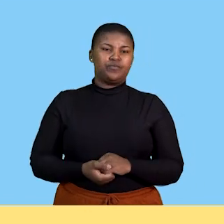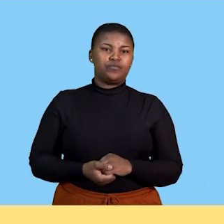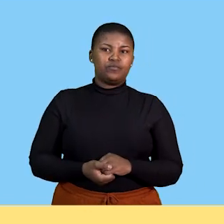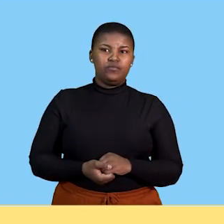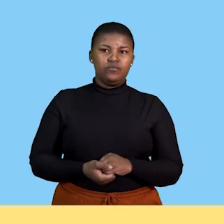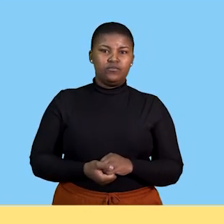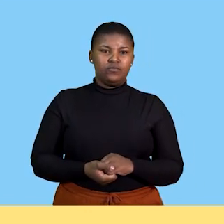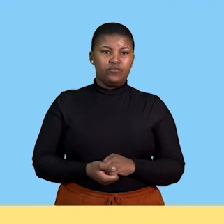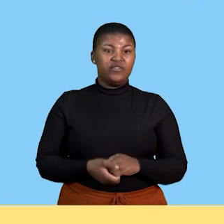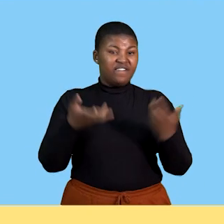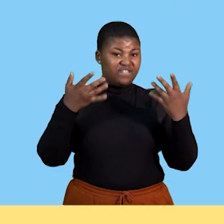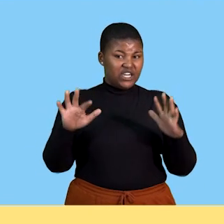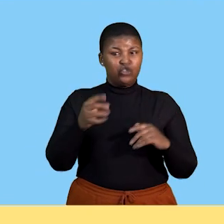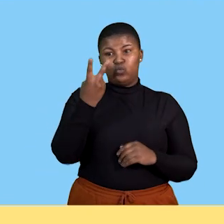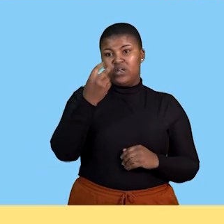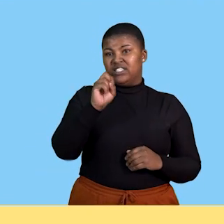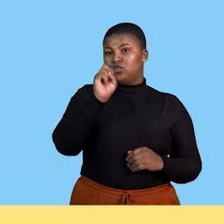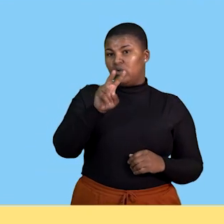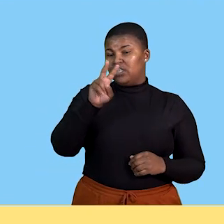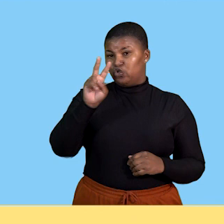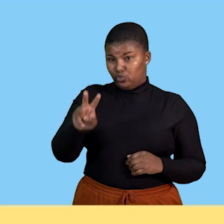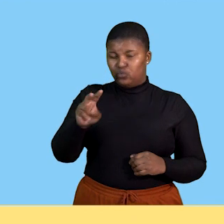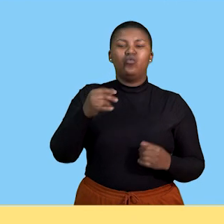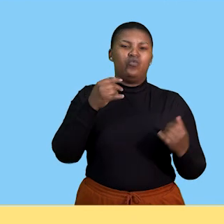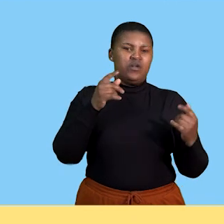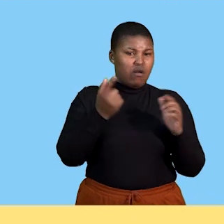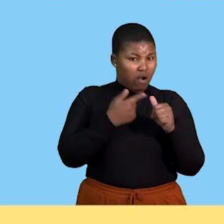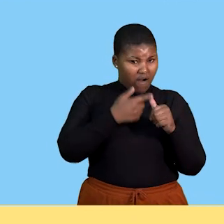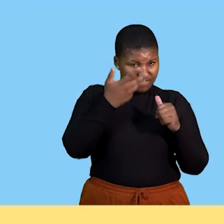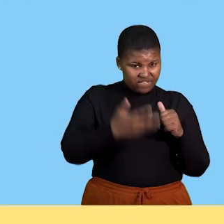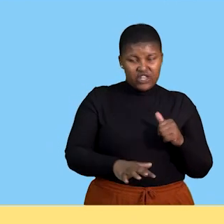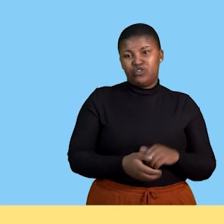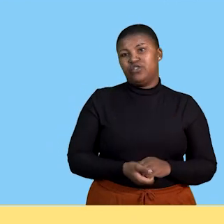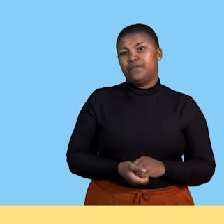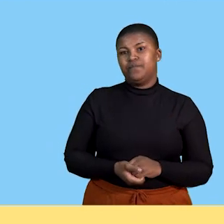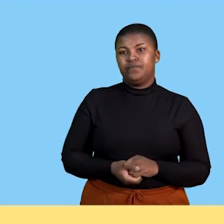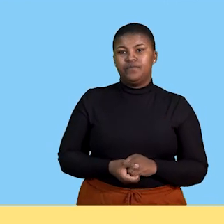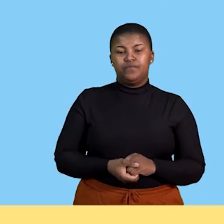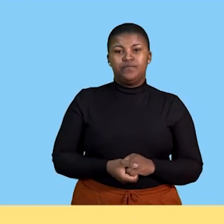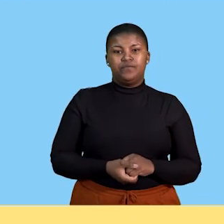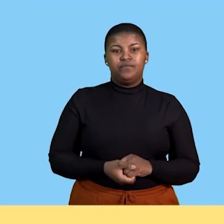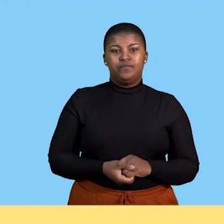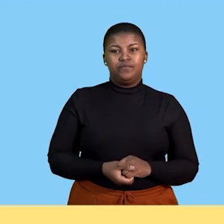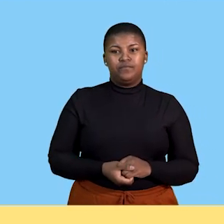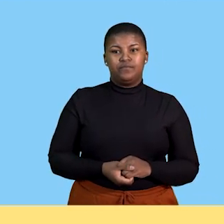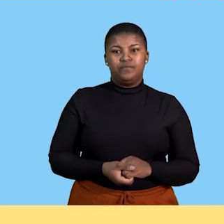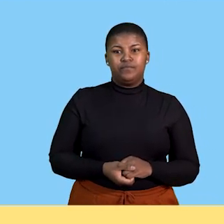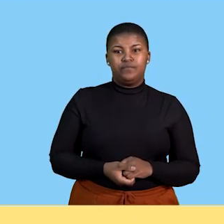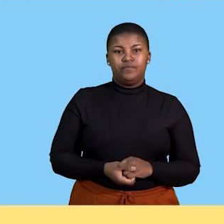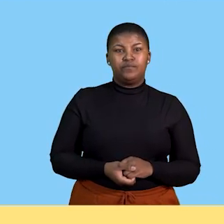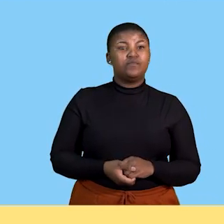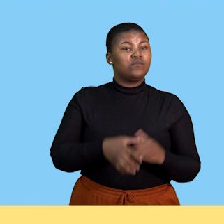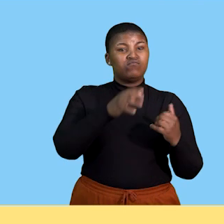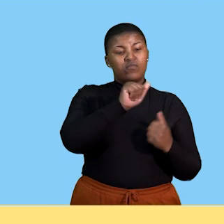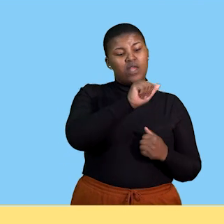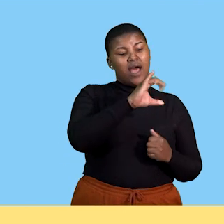because we have already done 2022. We have calculated for the year 2022, and the acid test ratio